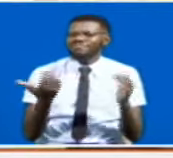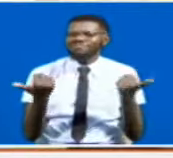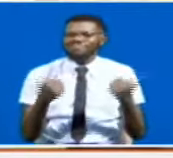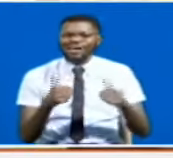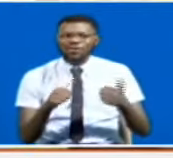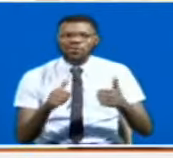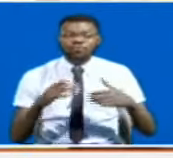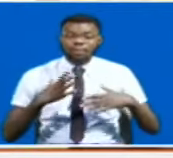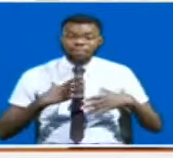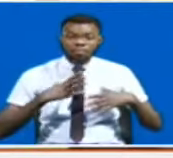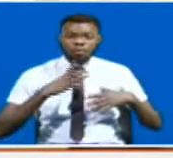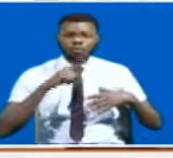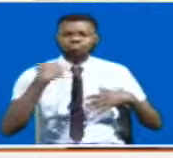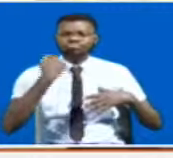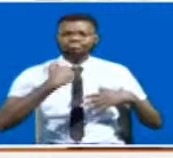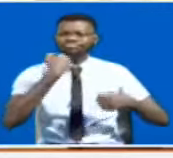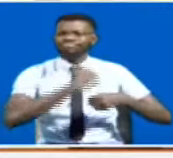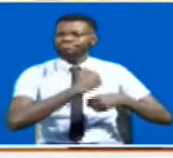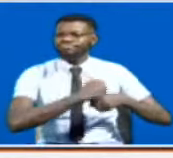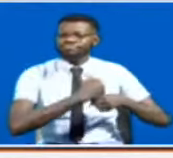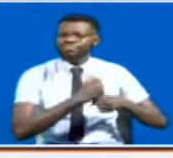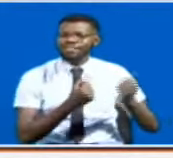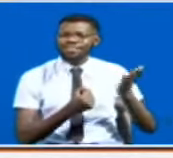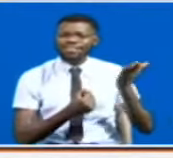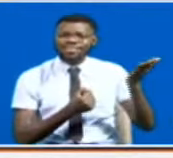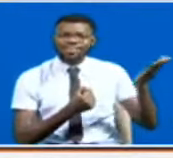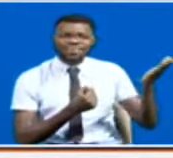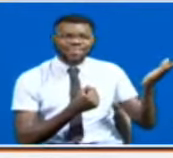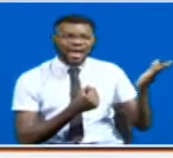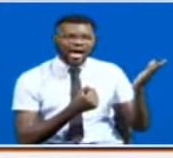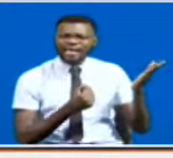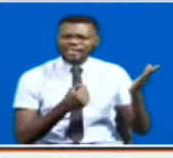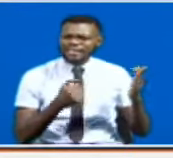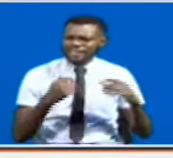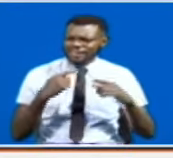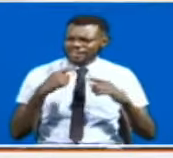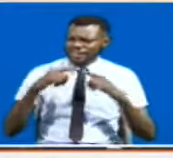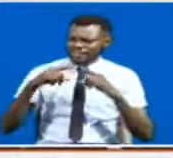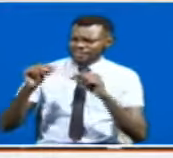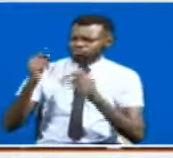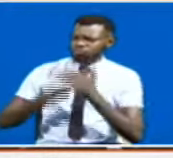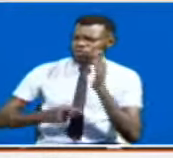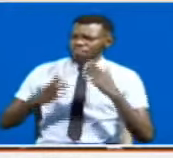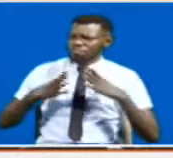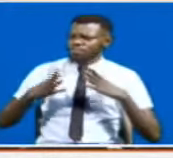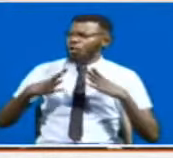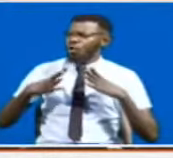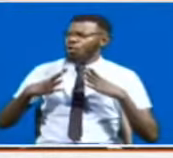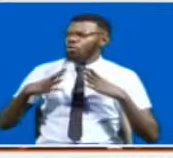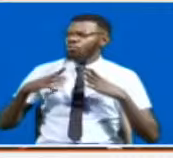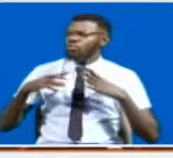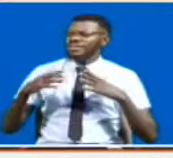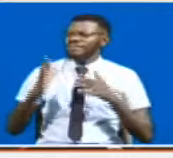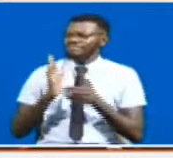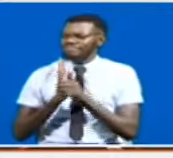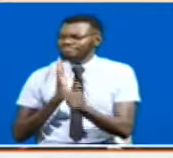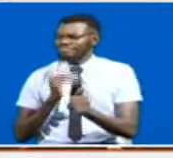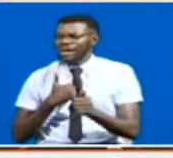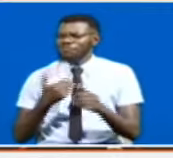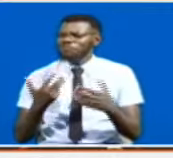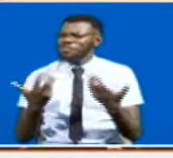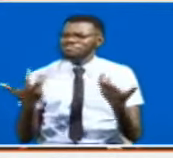in the job market have expressed frustration that job seekers lack adequate skills. As we go knocking doors